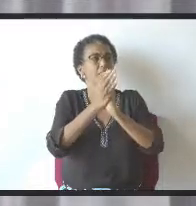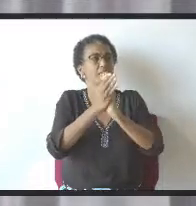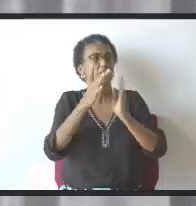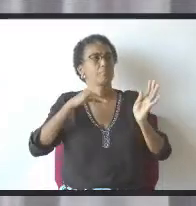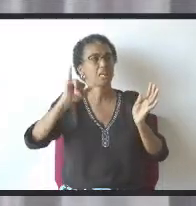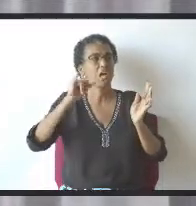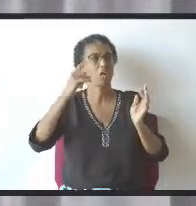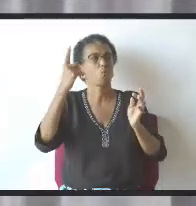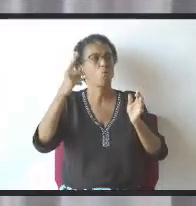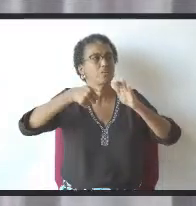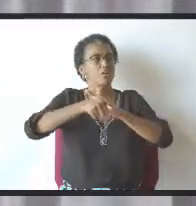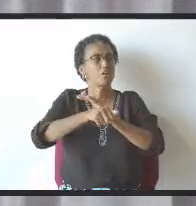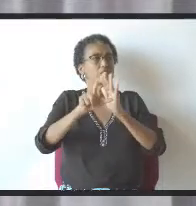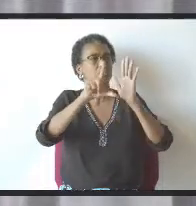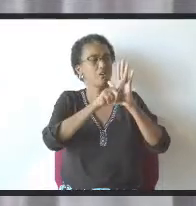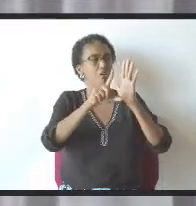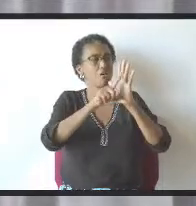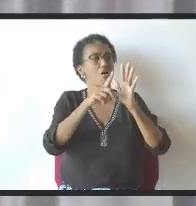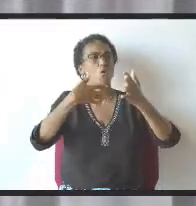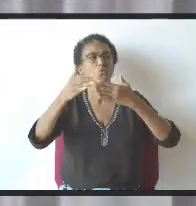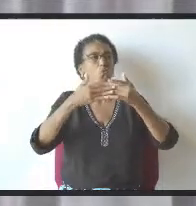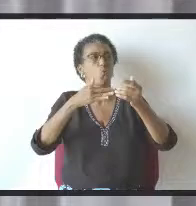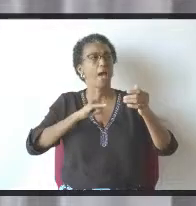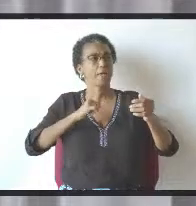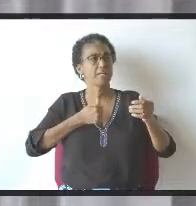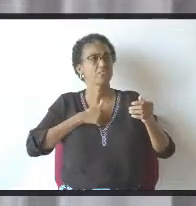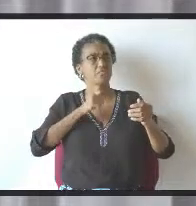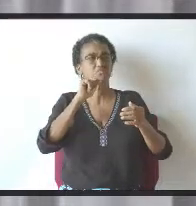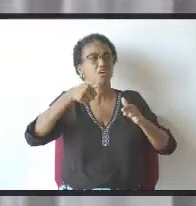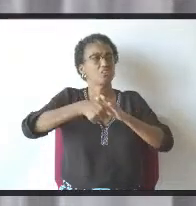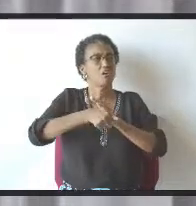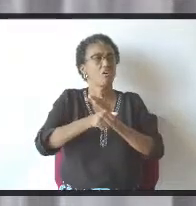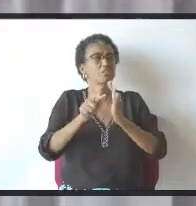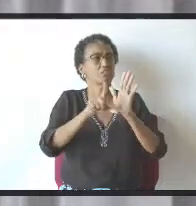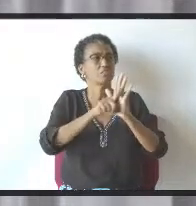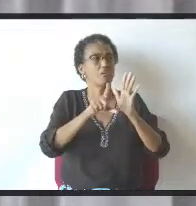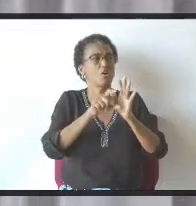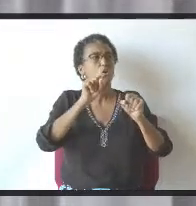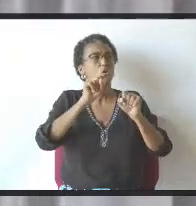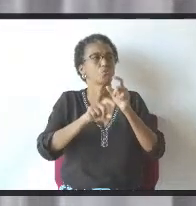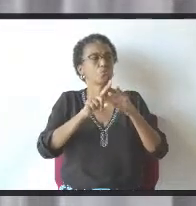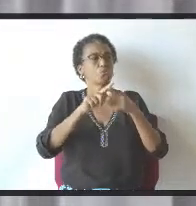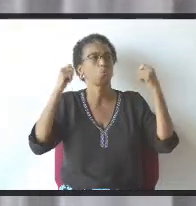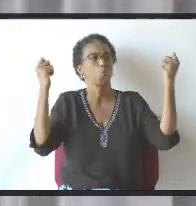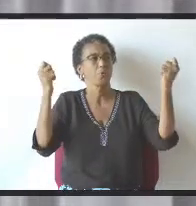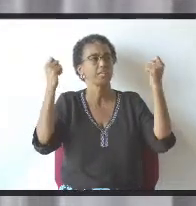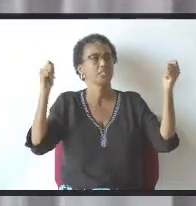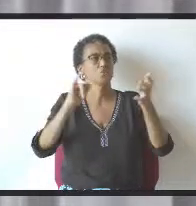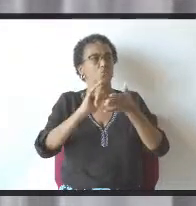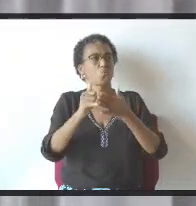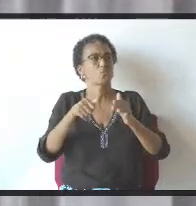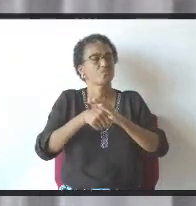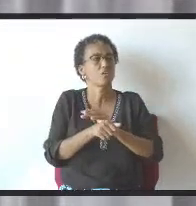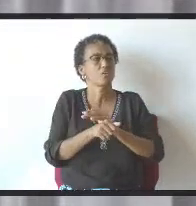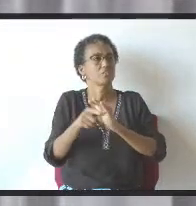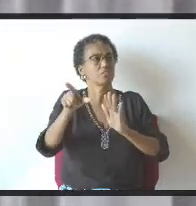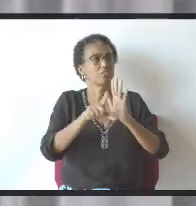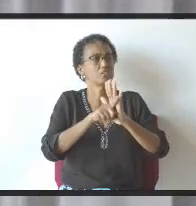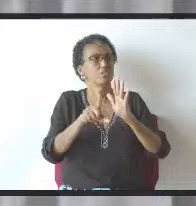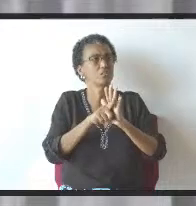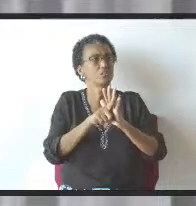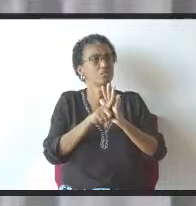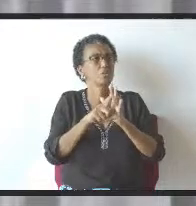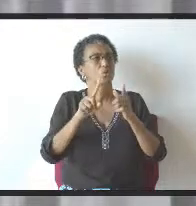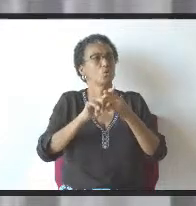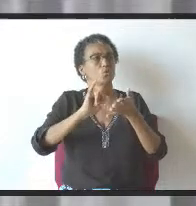I myself am not under the law, so as to win those under the law. To those not having the law, I became like one